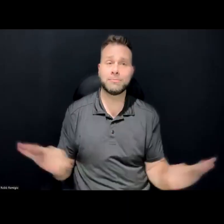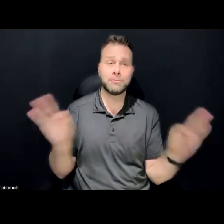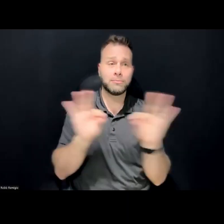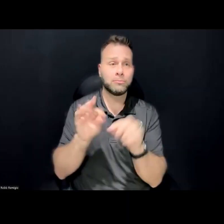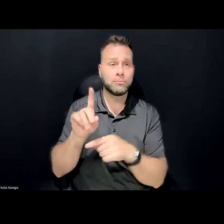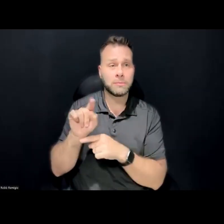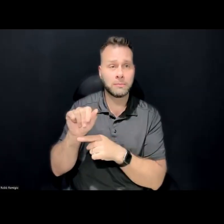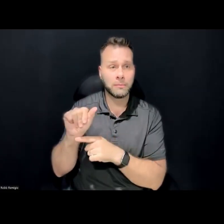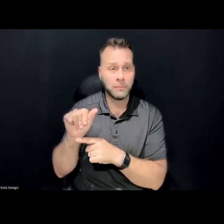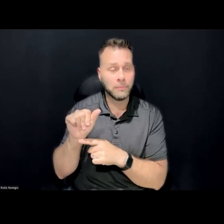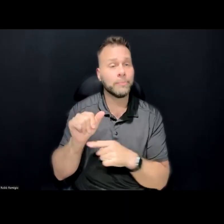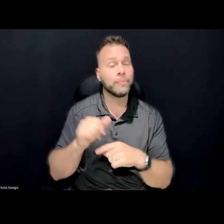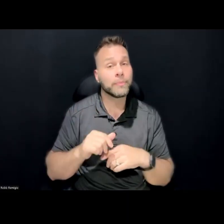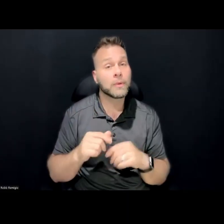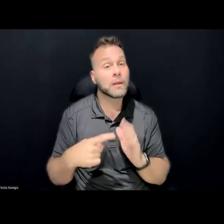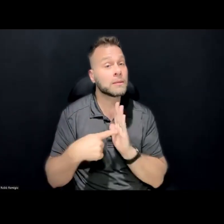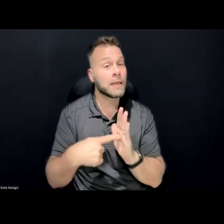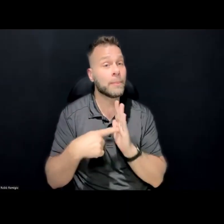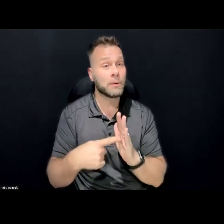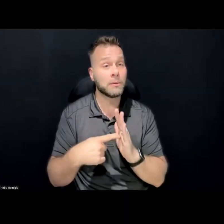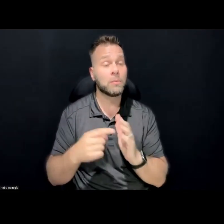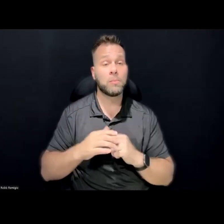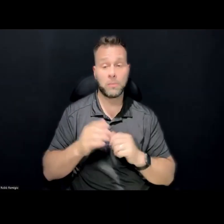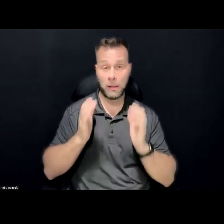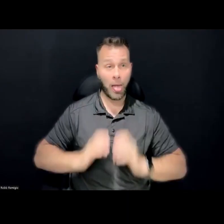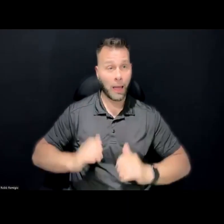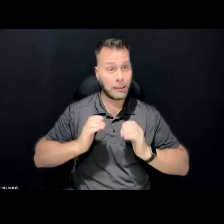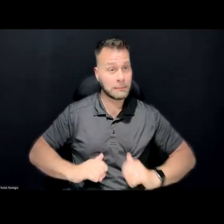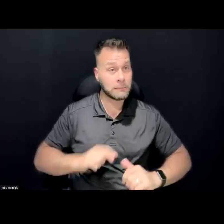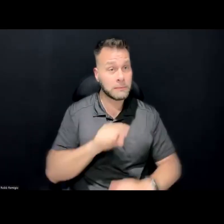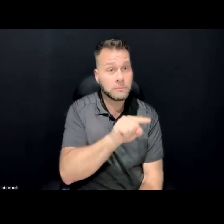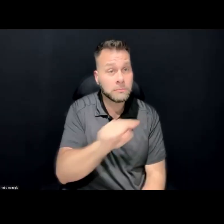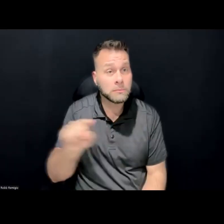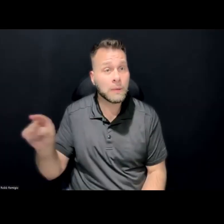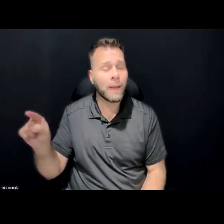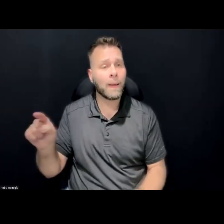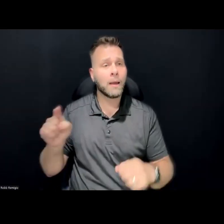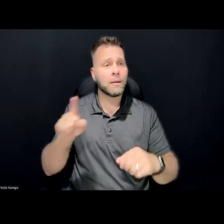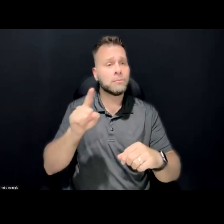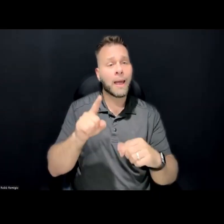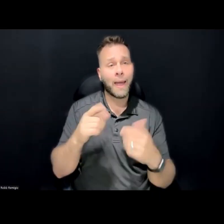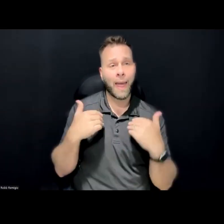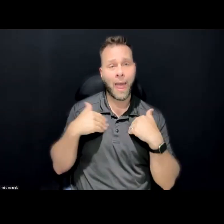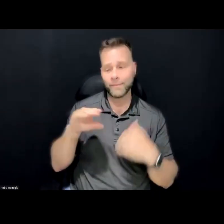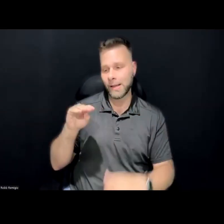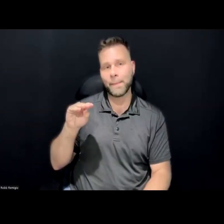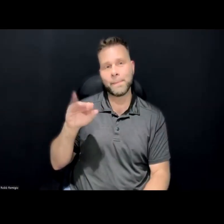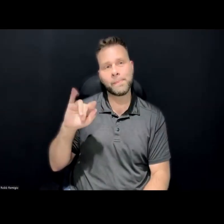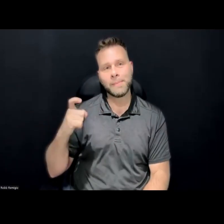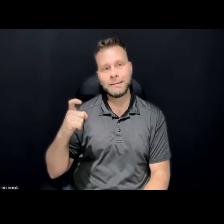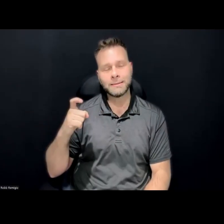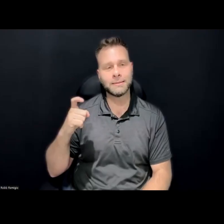of several, for example, lots of our clients live on mixed immigration status